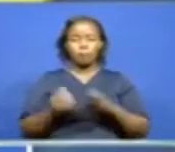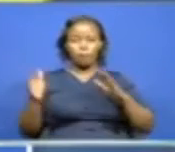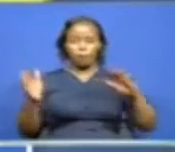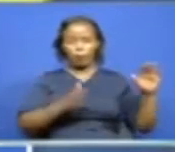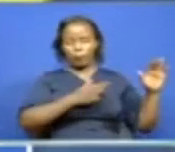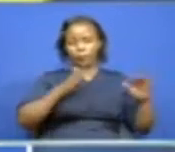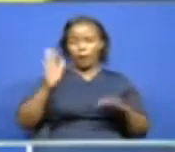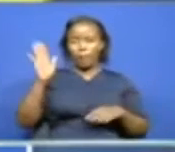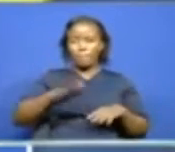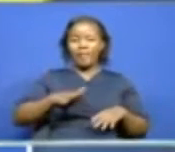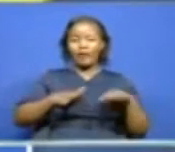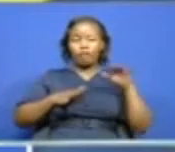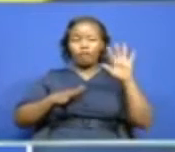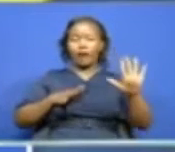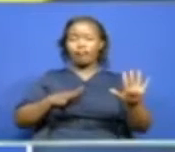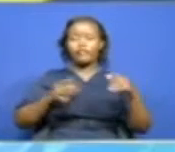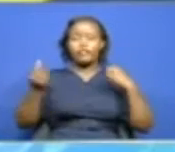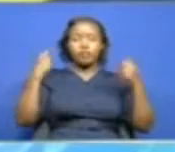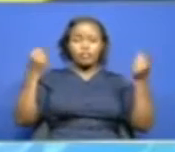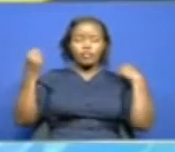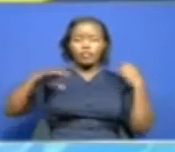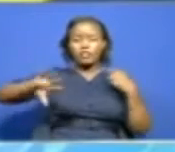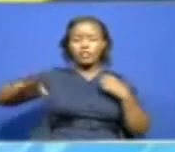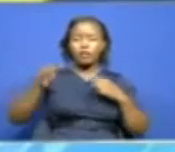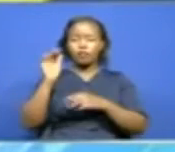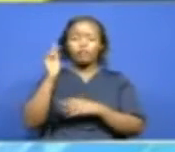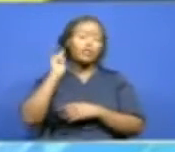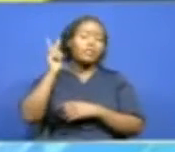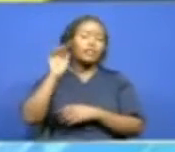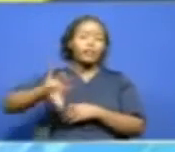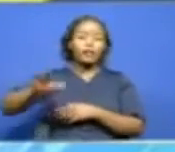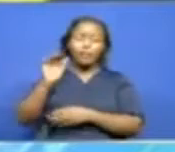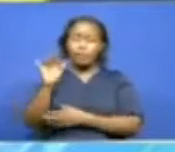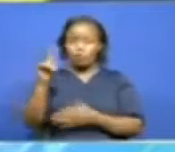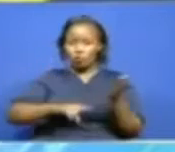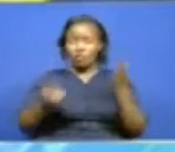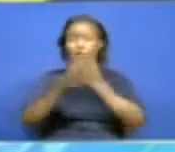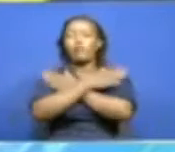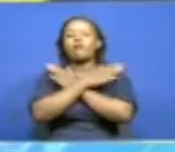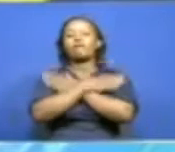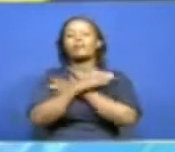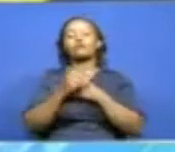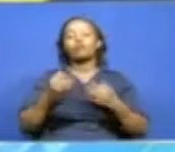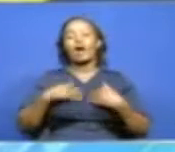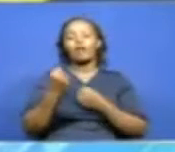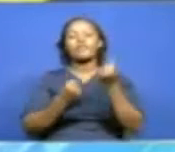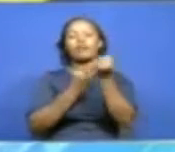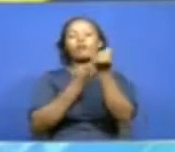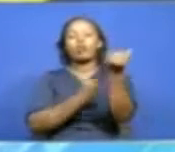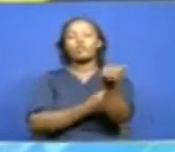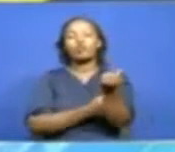A mother of five in Kisii County is appealing for financial and material support from well-wishers to have her four-year-old